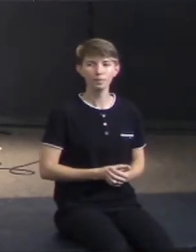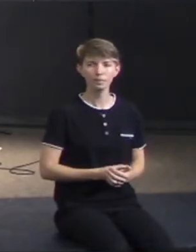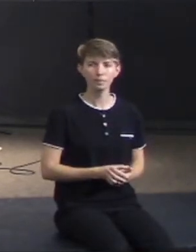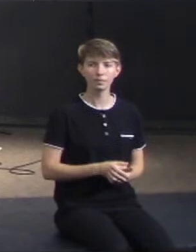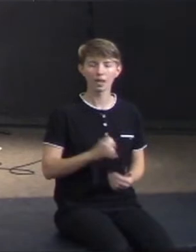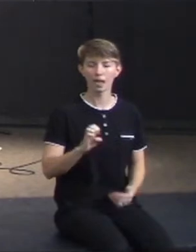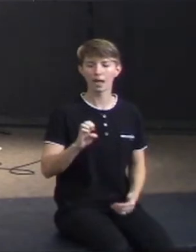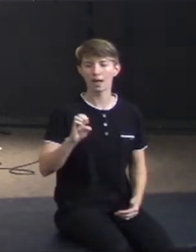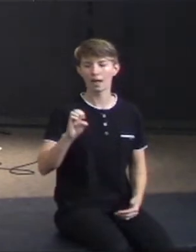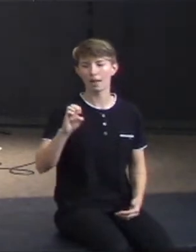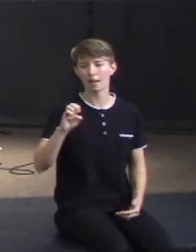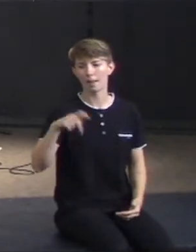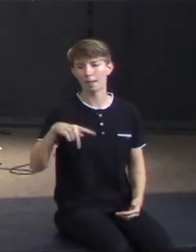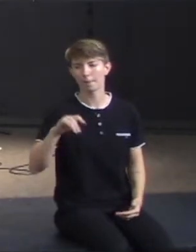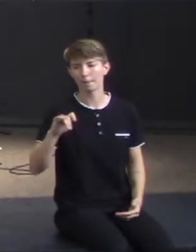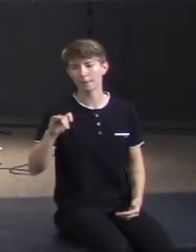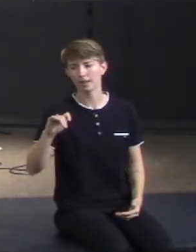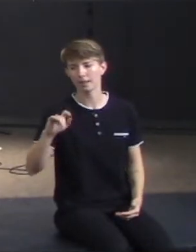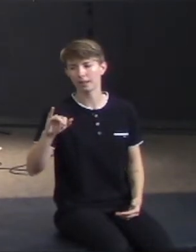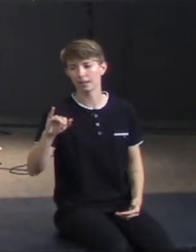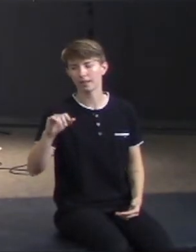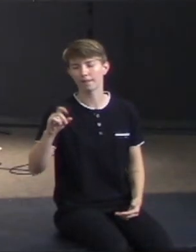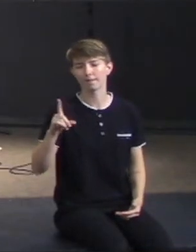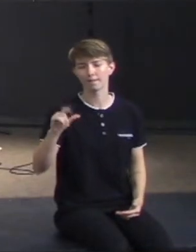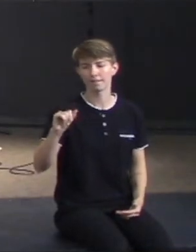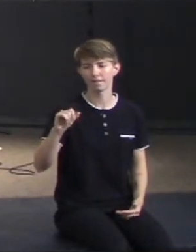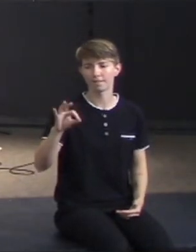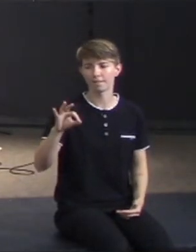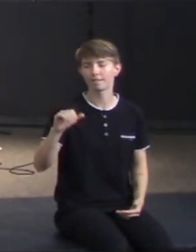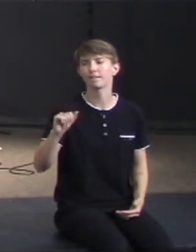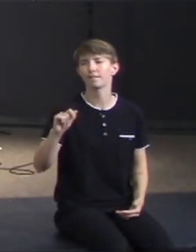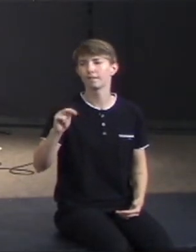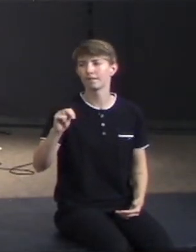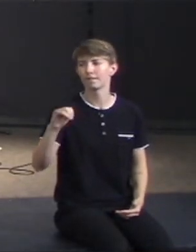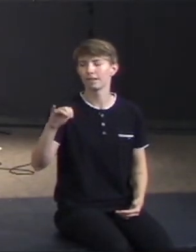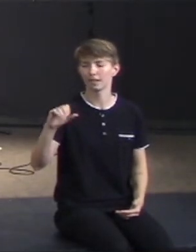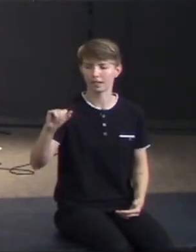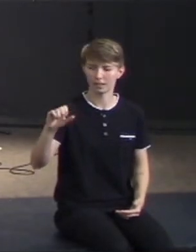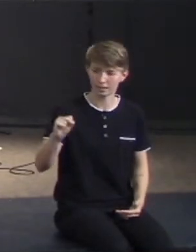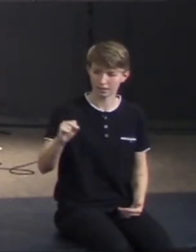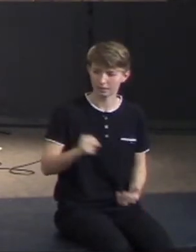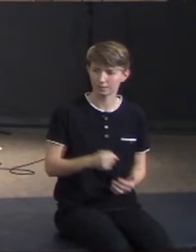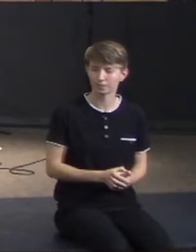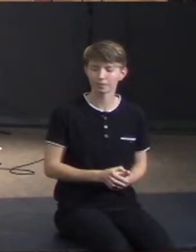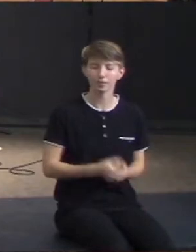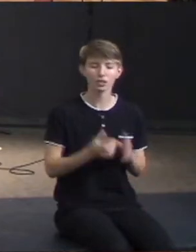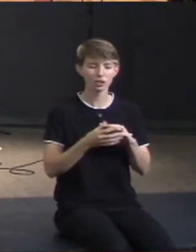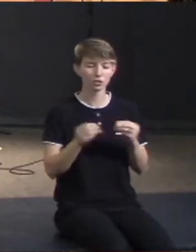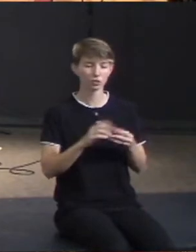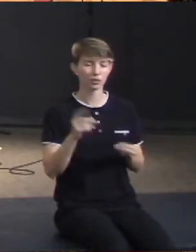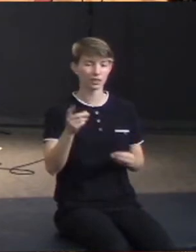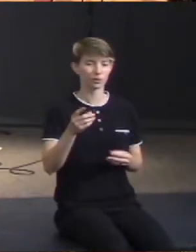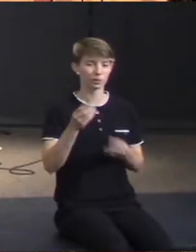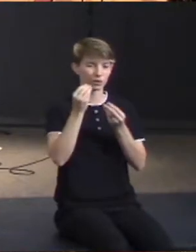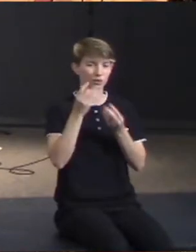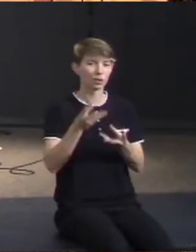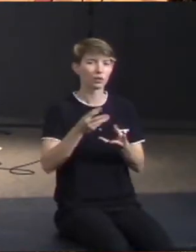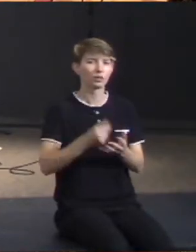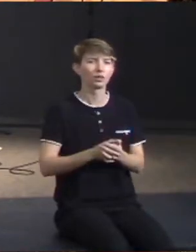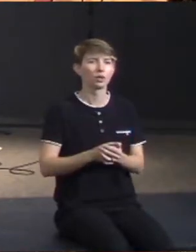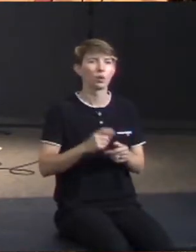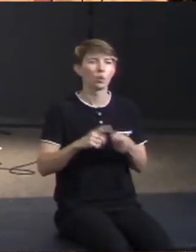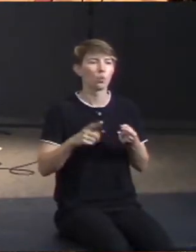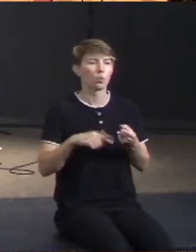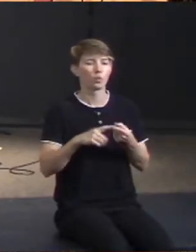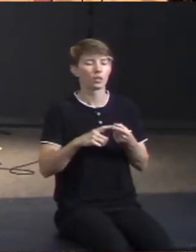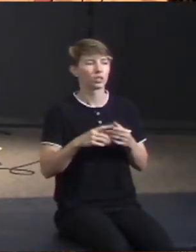Epiphanius, an early church father, said, you know, like, the story he was told is that when Jesus came into a water, a bright light from heaven